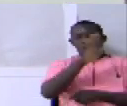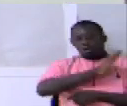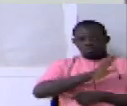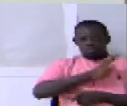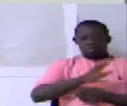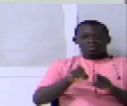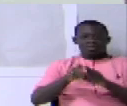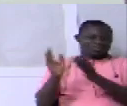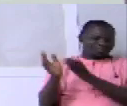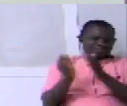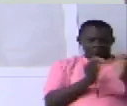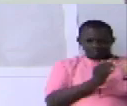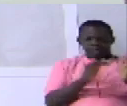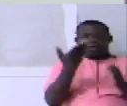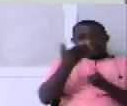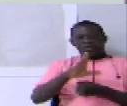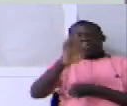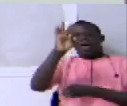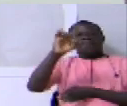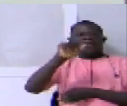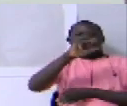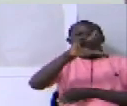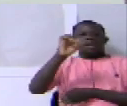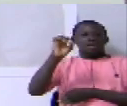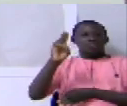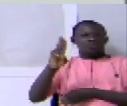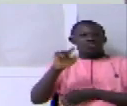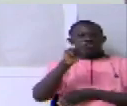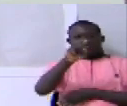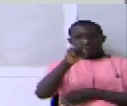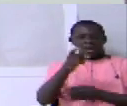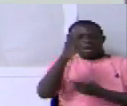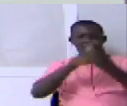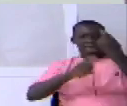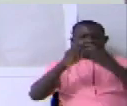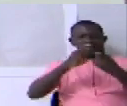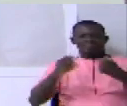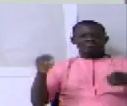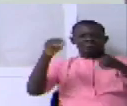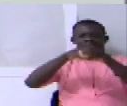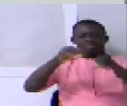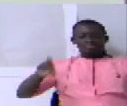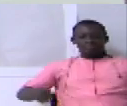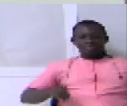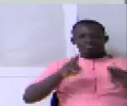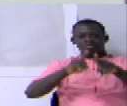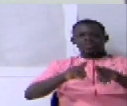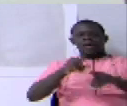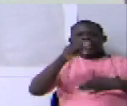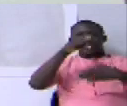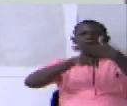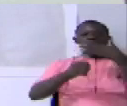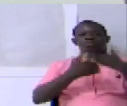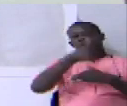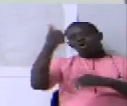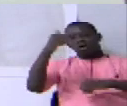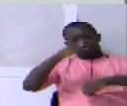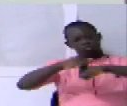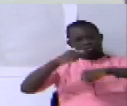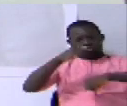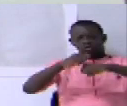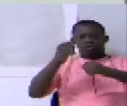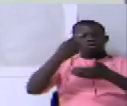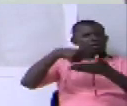Bari- apart from Falu, you were involved in other tortures, correct? bari falu fon la